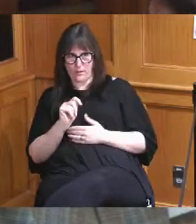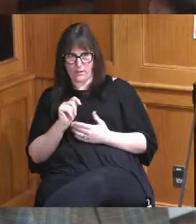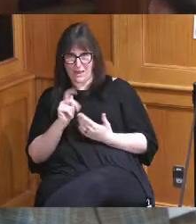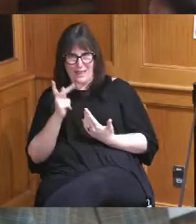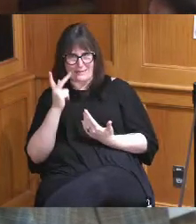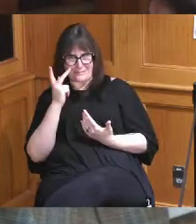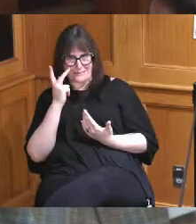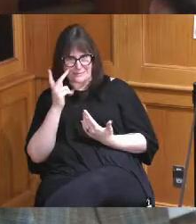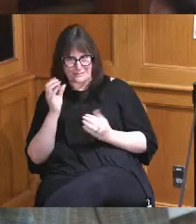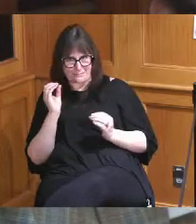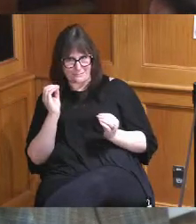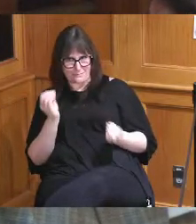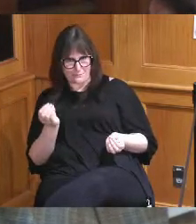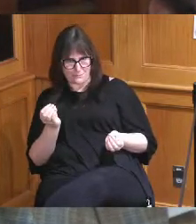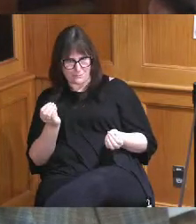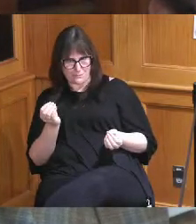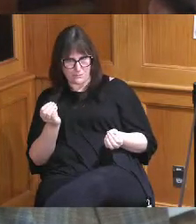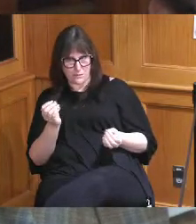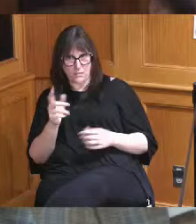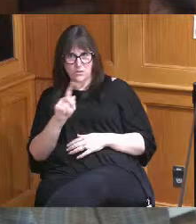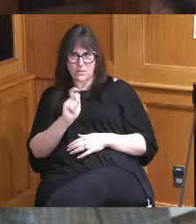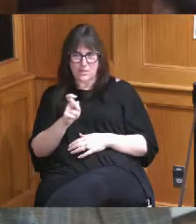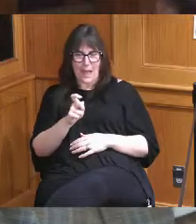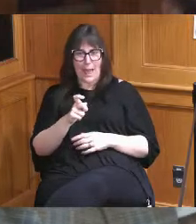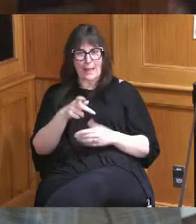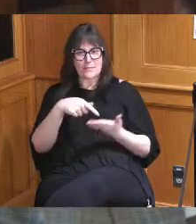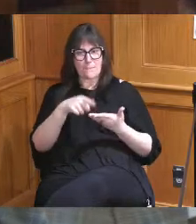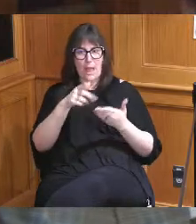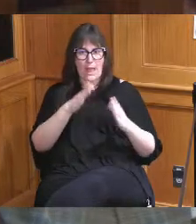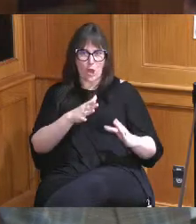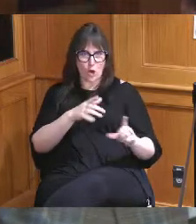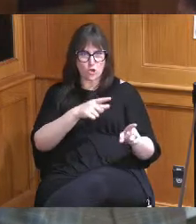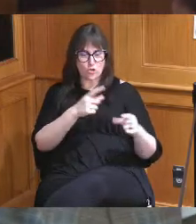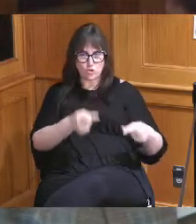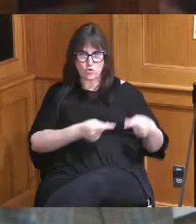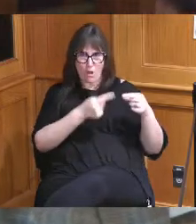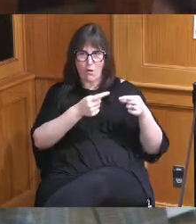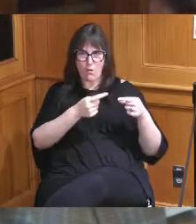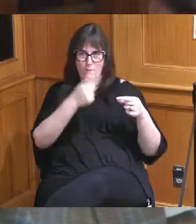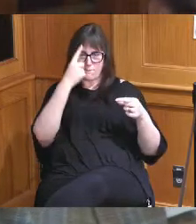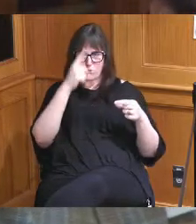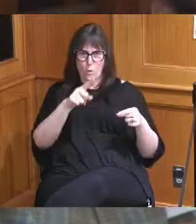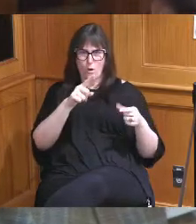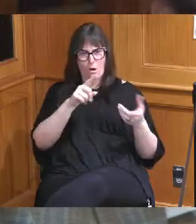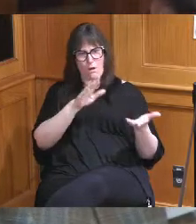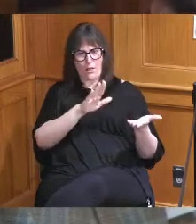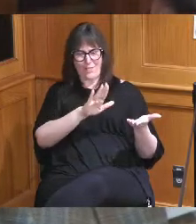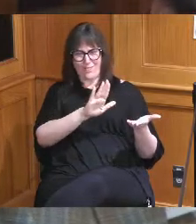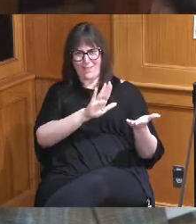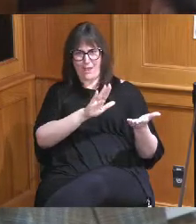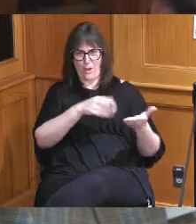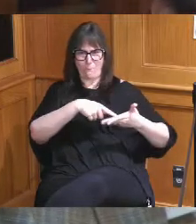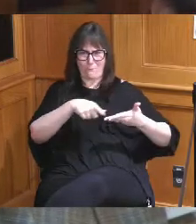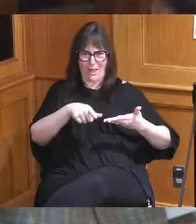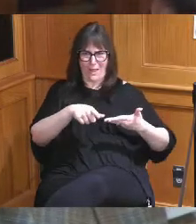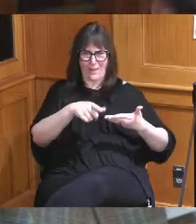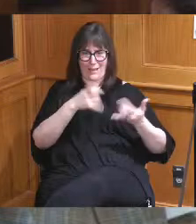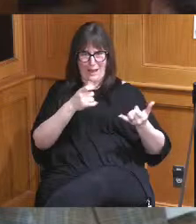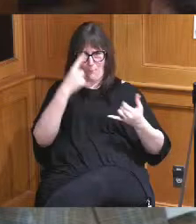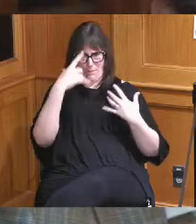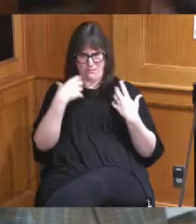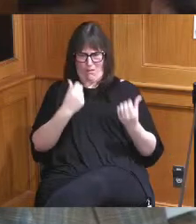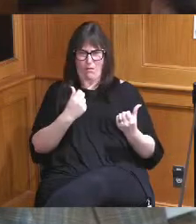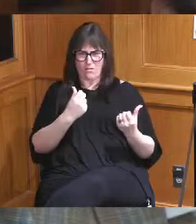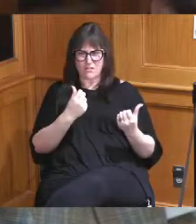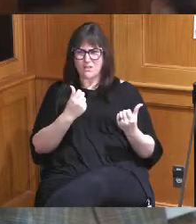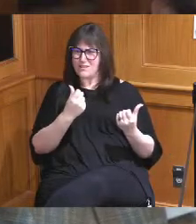taxpayers, homeowners who are struggling, have paid extra for mental health. And at some point, we got to start seeing some things.